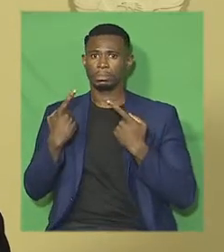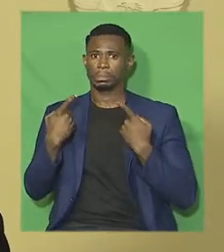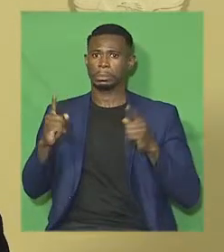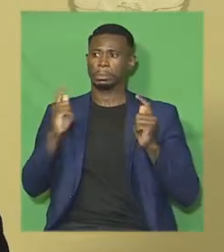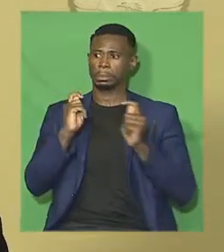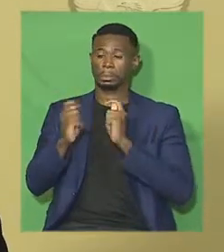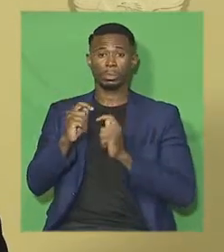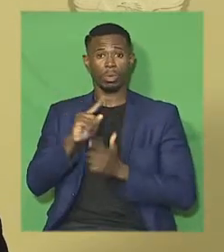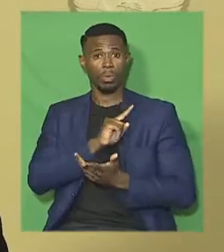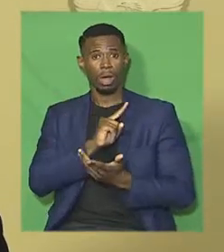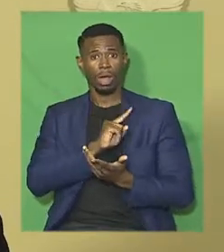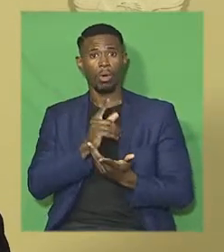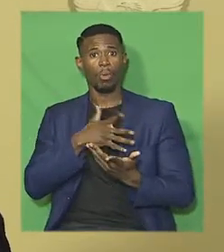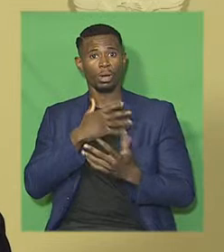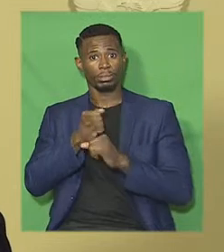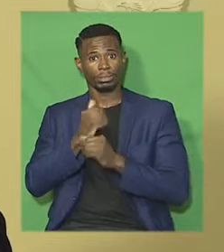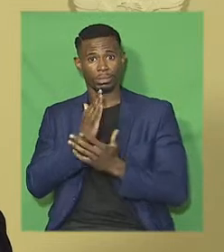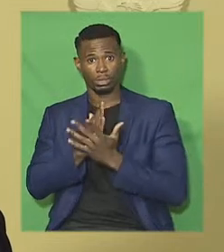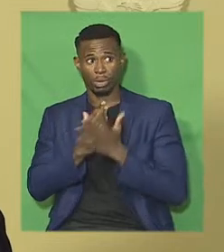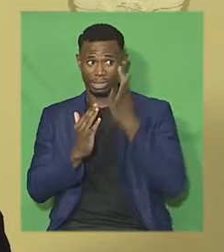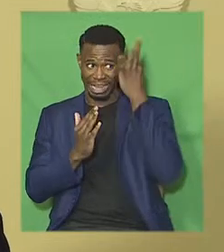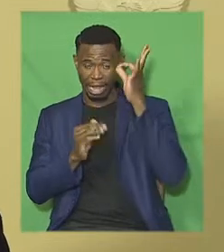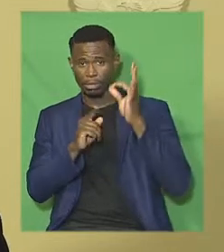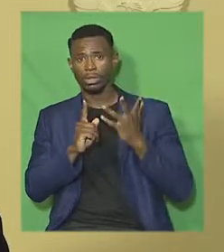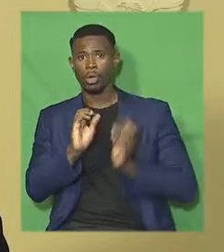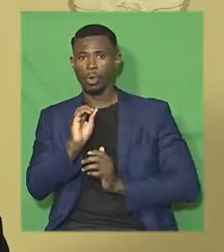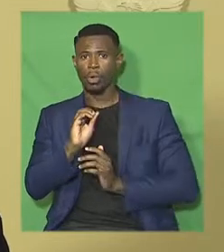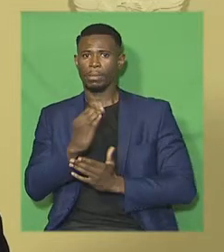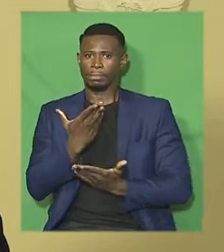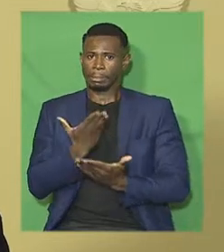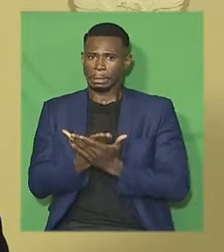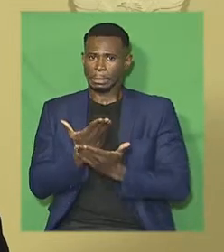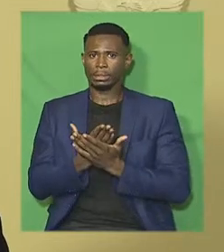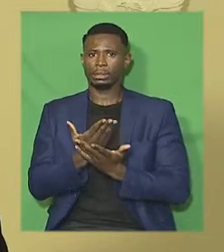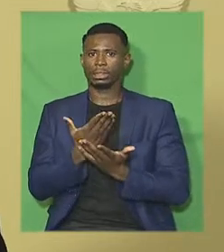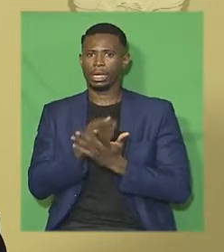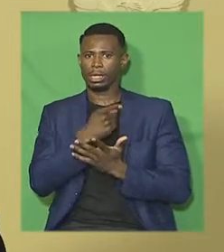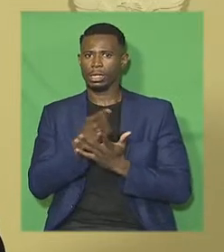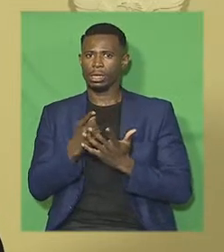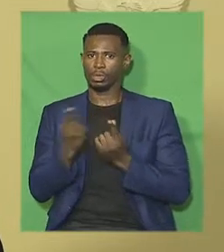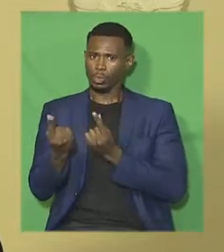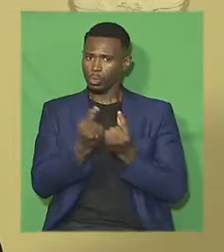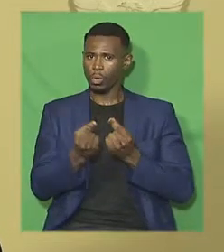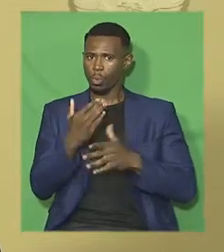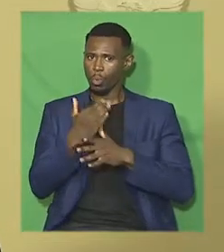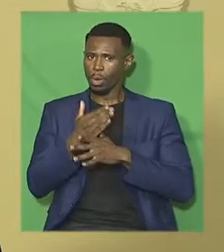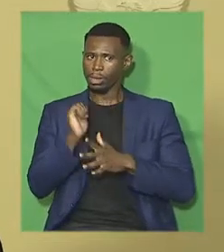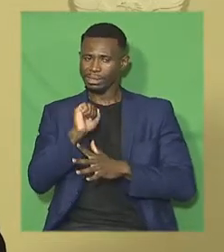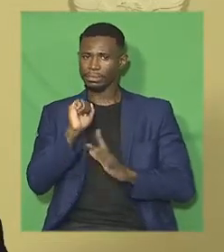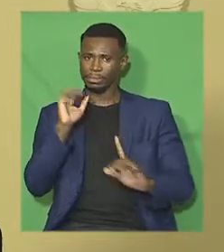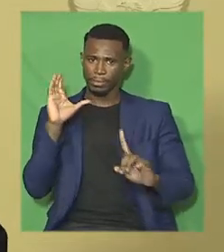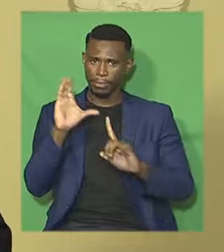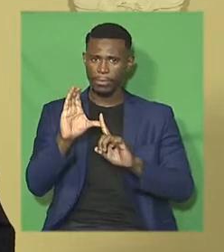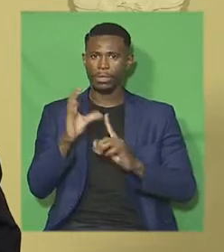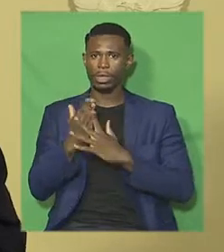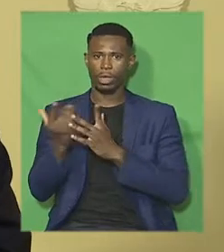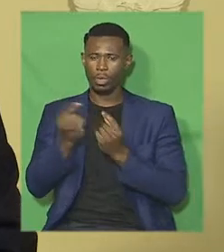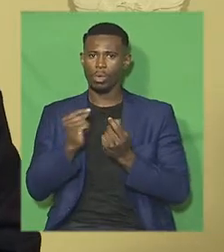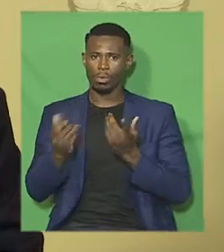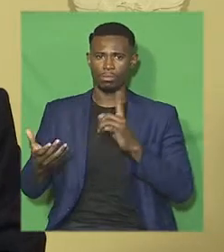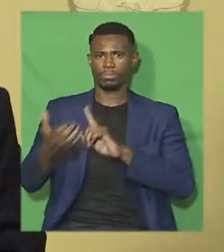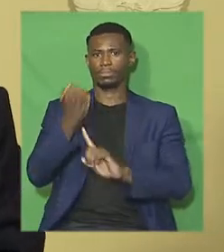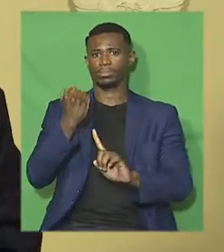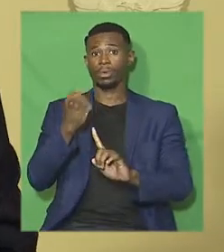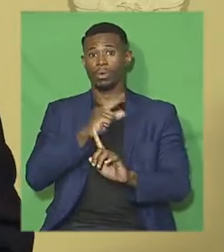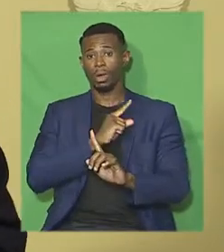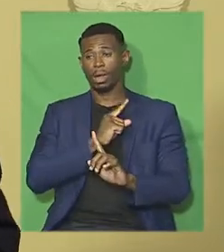properly capacitated and directed to give effect to the commitments made in the State of the Nation